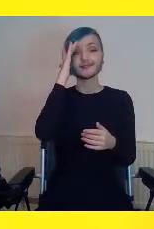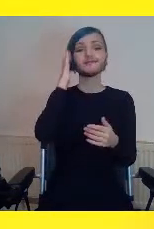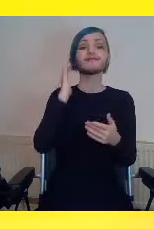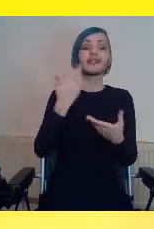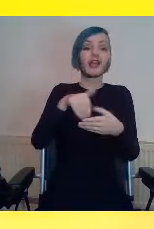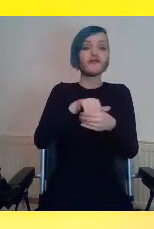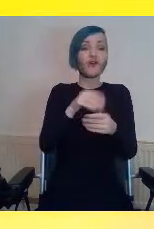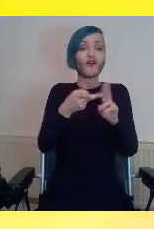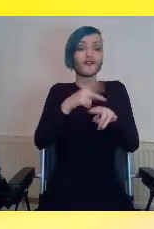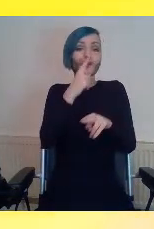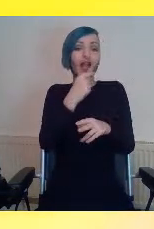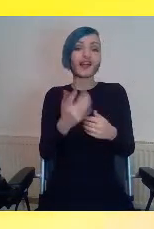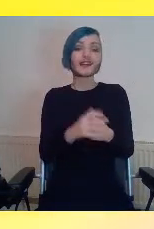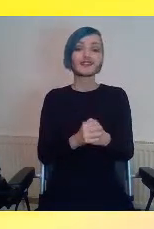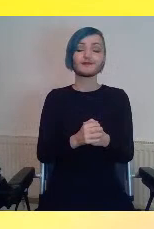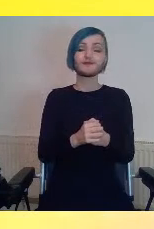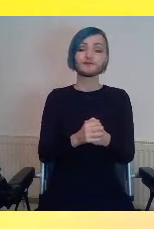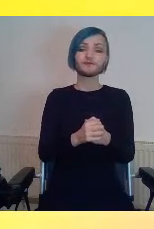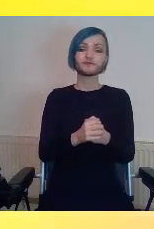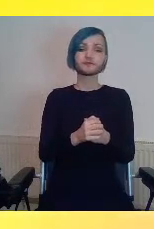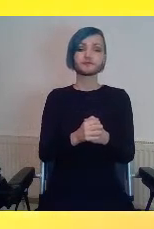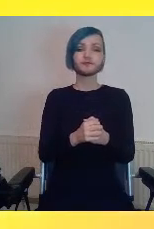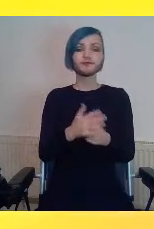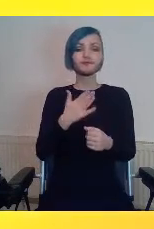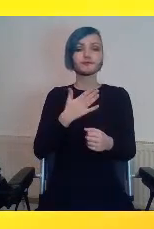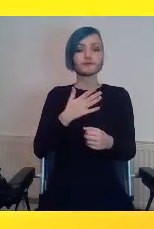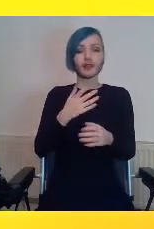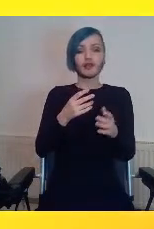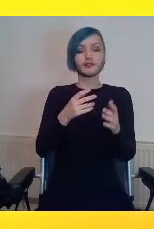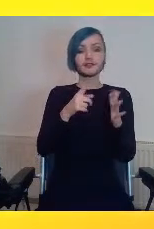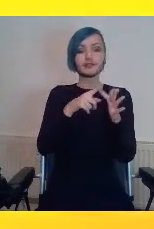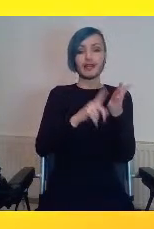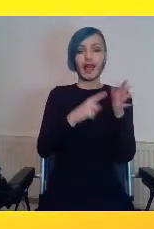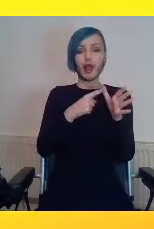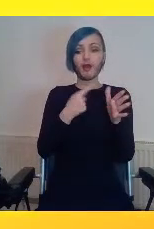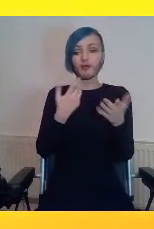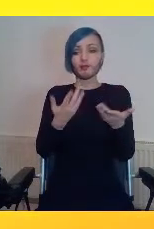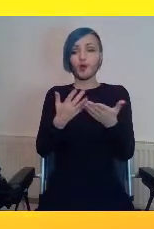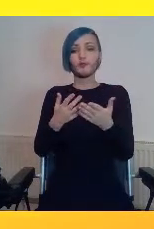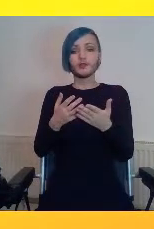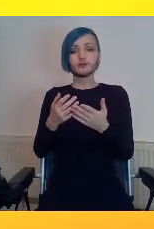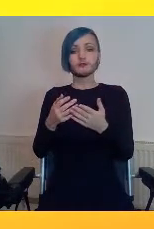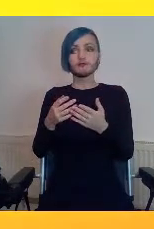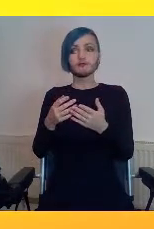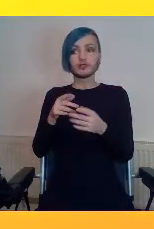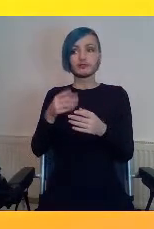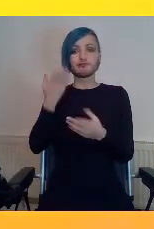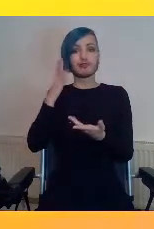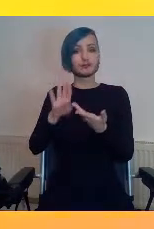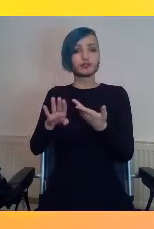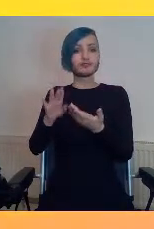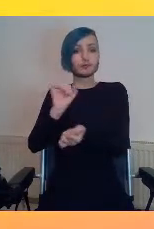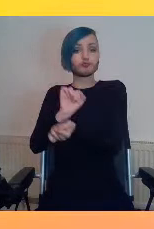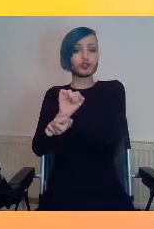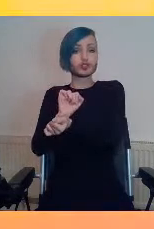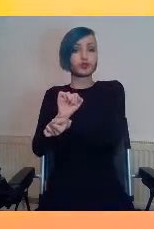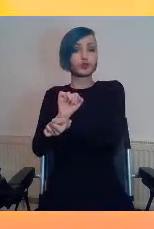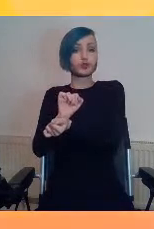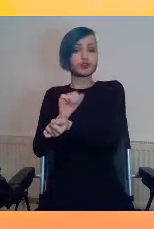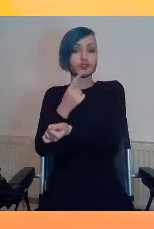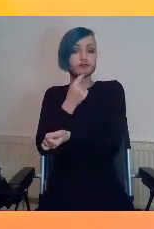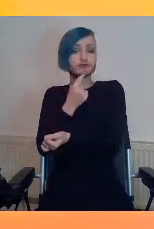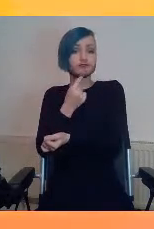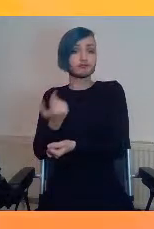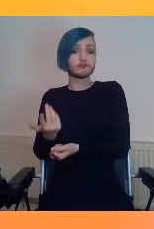of, actually, Auntie Ella just told us she's facing prosecution. So we need to be in solidarity with this. We need to make